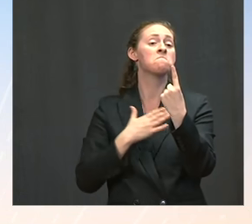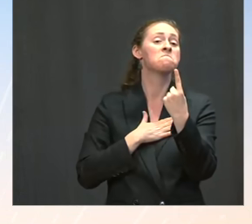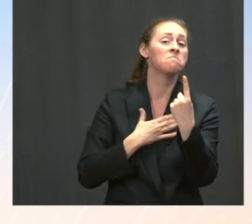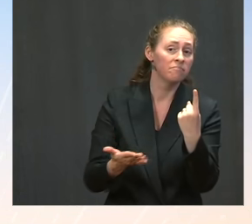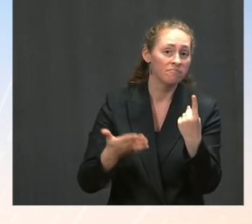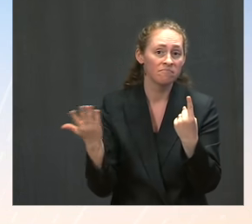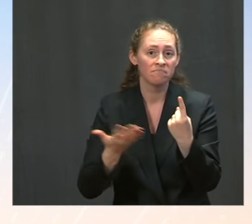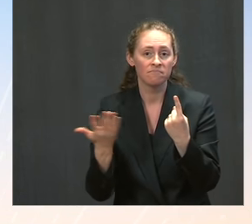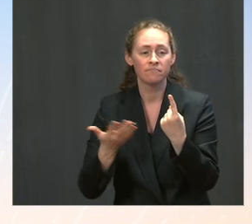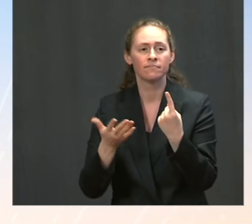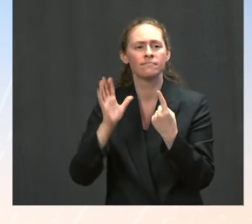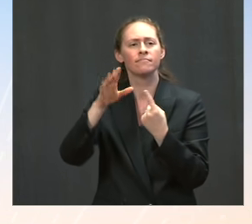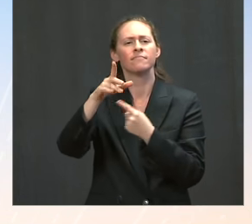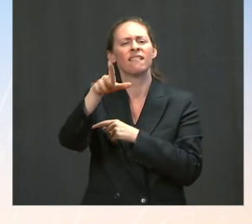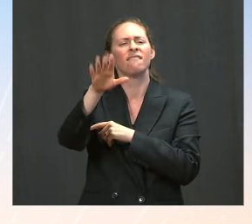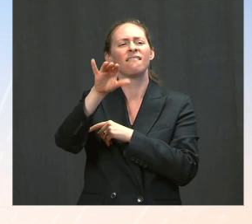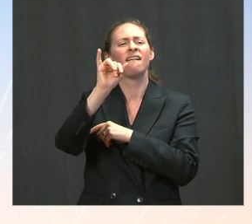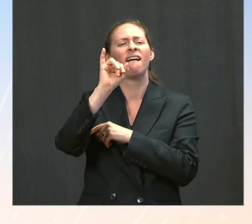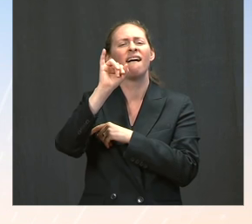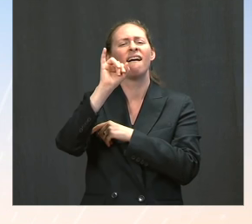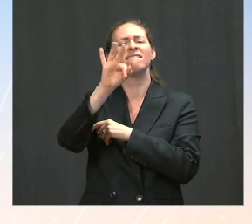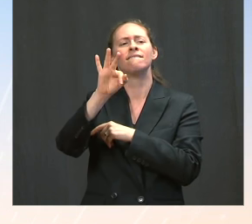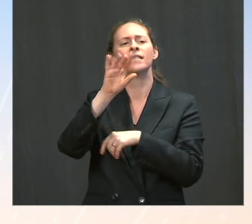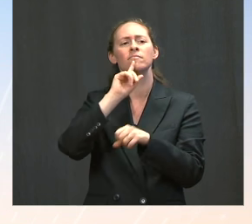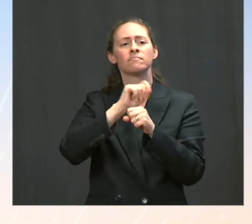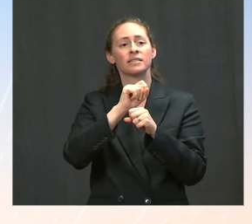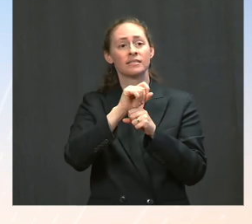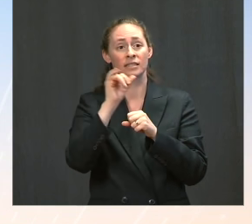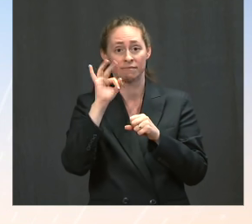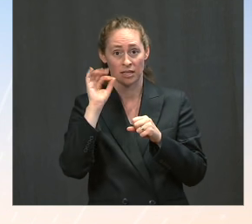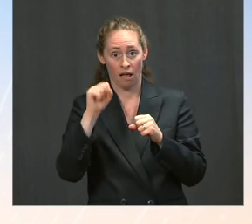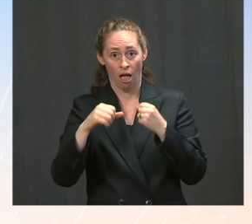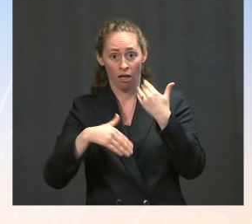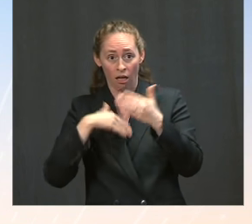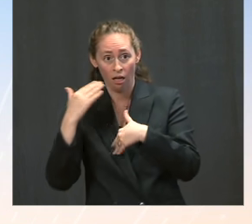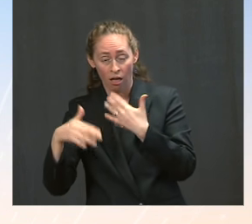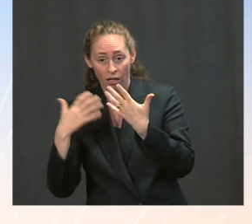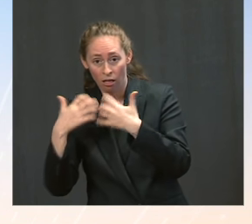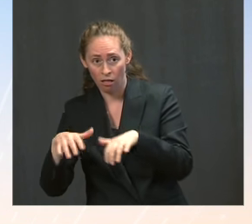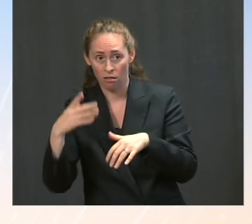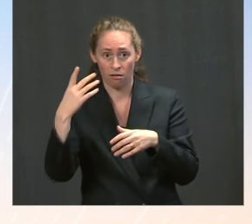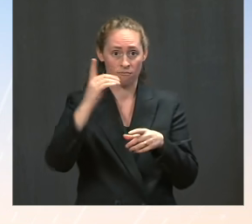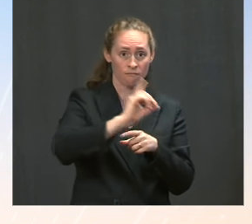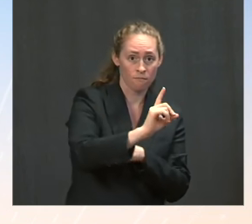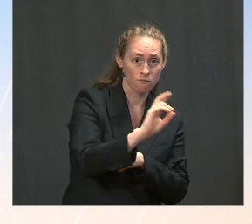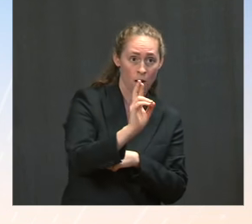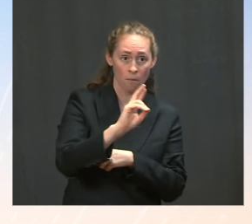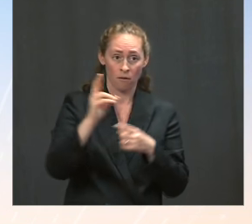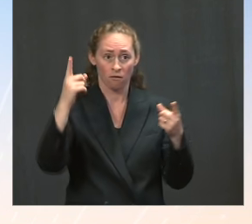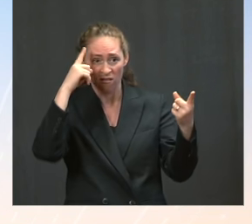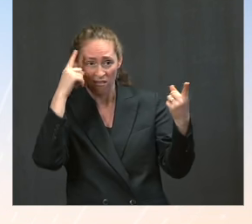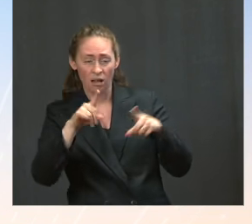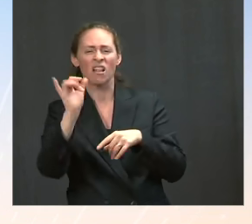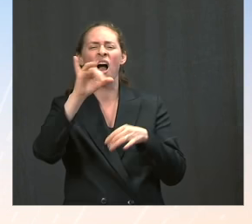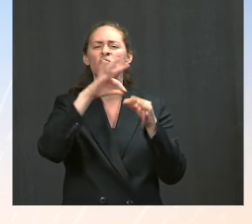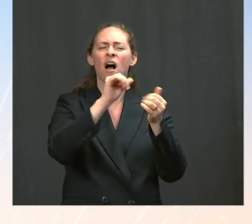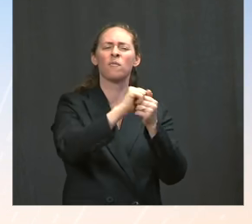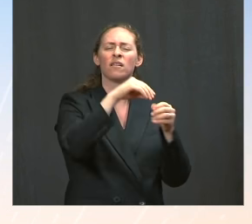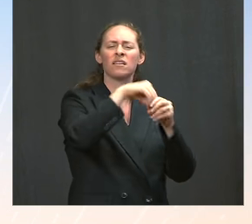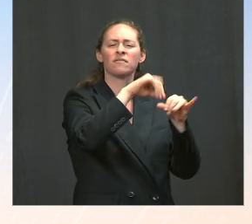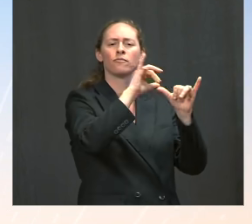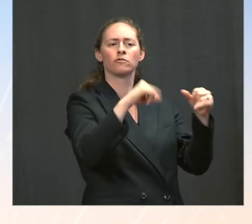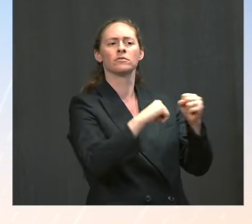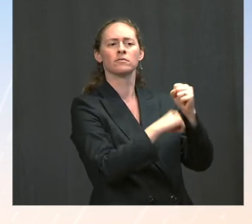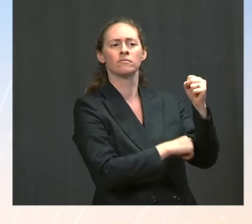anything that can kind of be done along party lines and perhaps this infrastructure bill as well, likely this infrastructure bill, Is anything getting done?